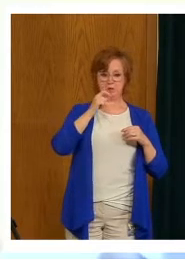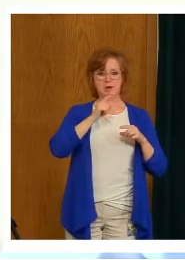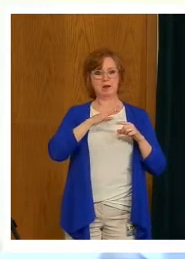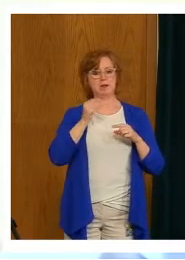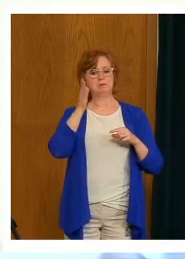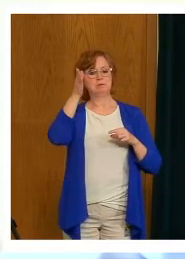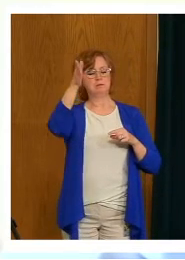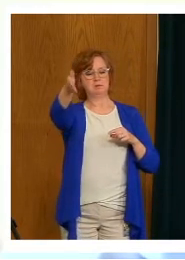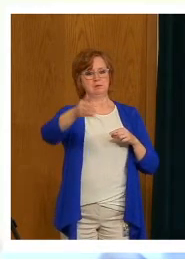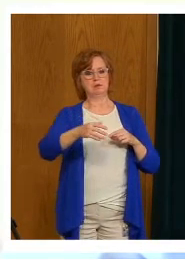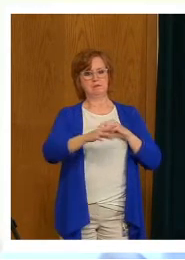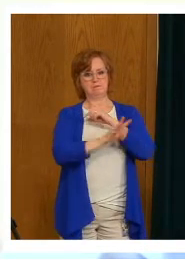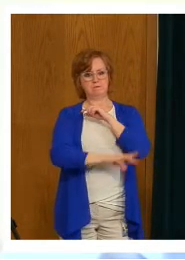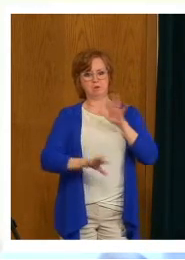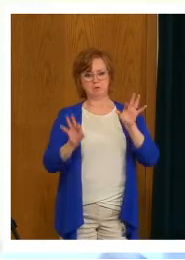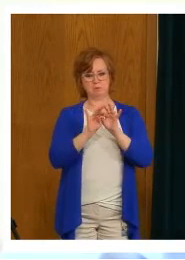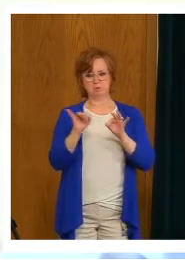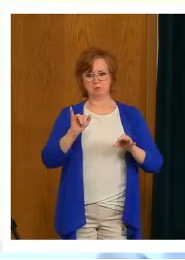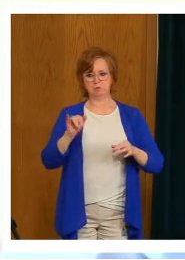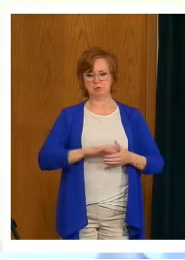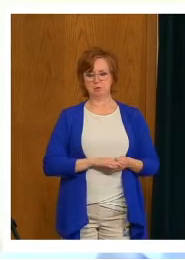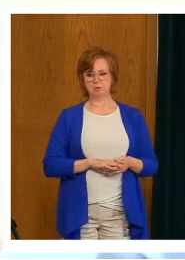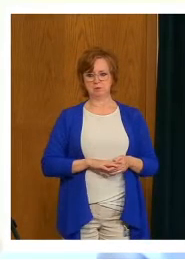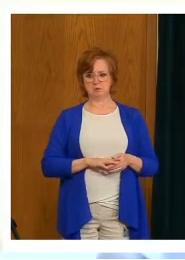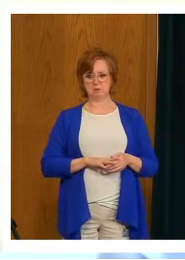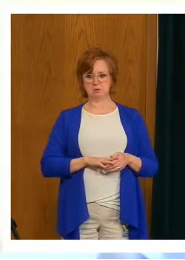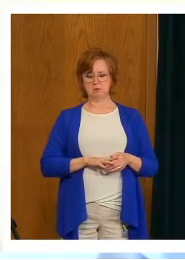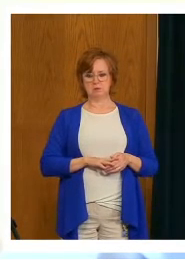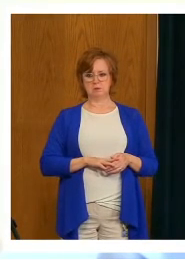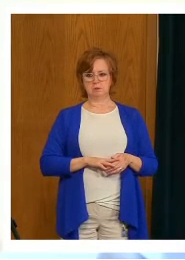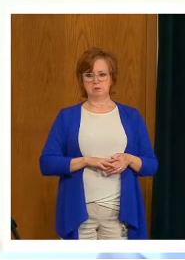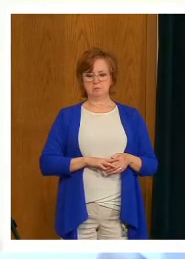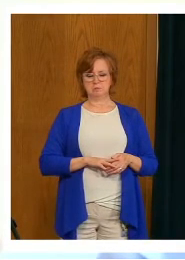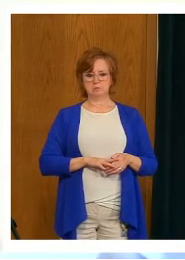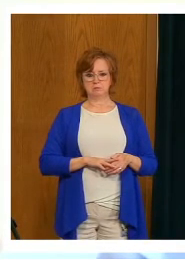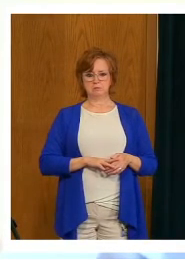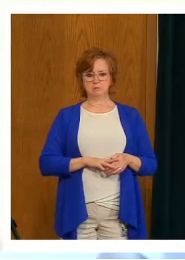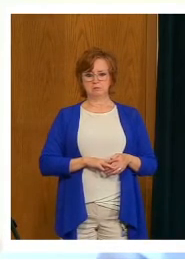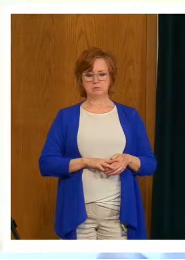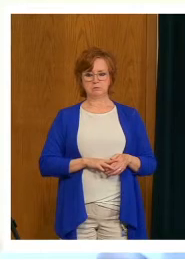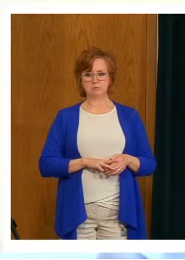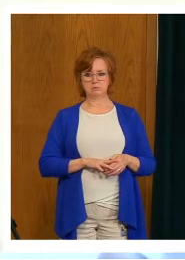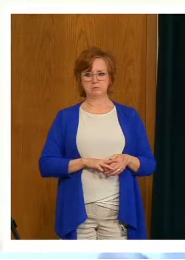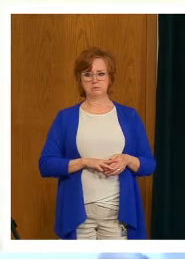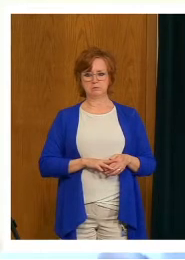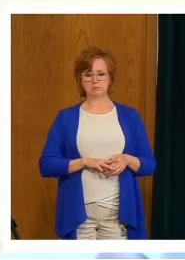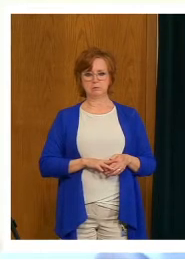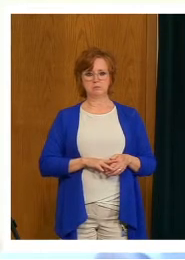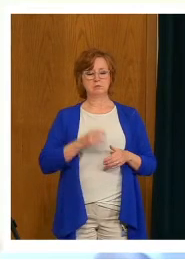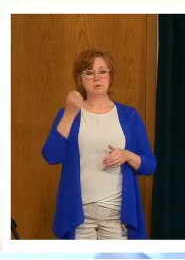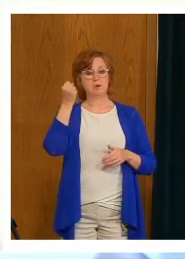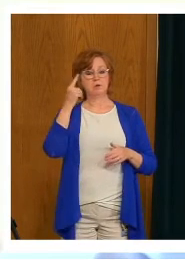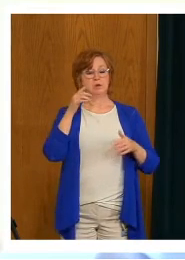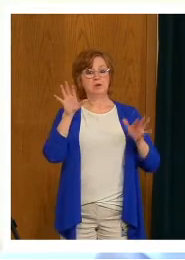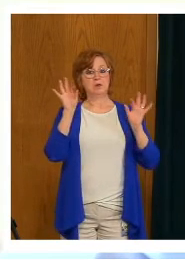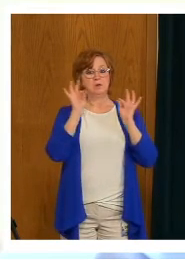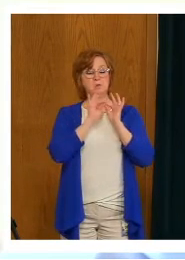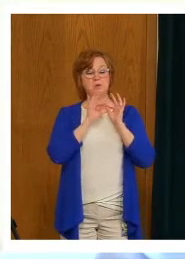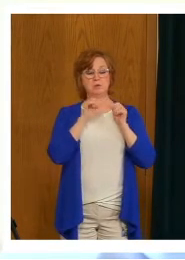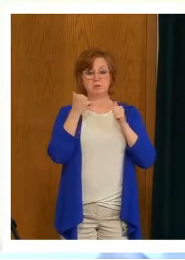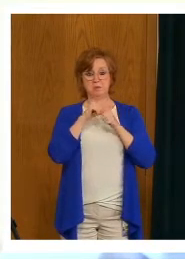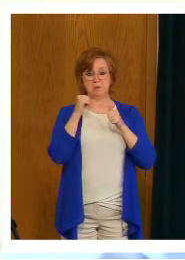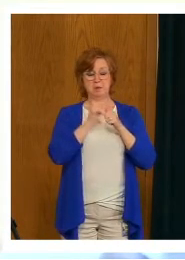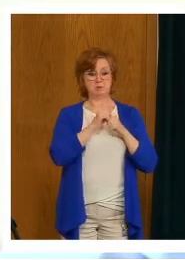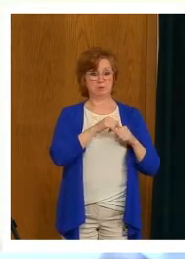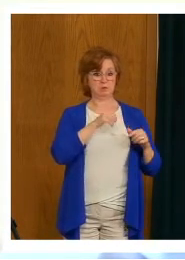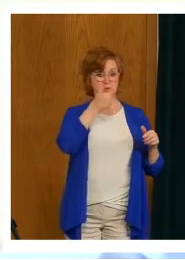that's why completing the second dose is important as well. But I would like to say that, as we go through this, the Premier also mentioned,